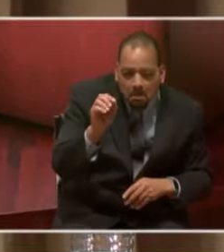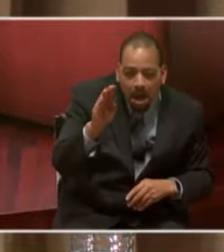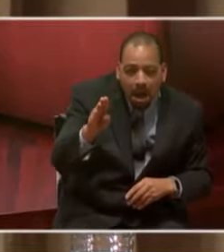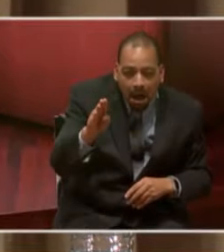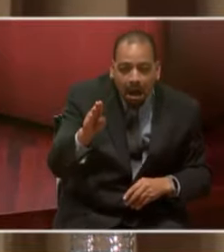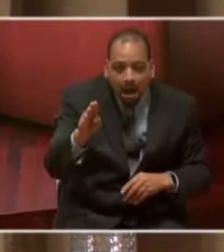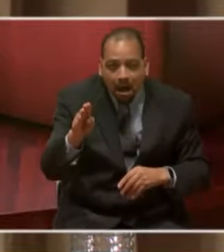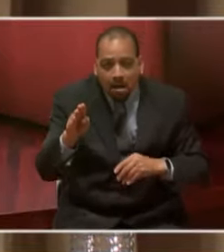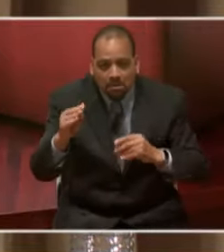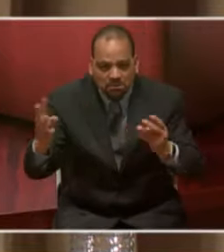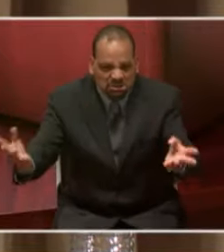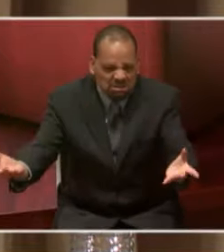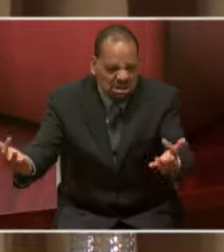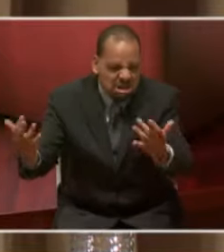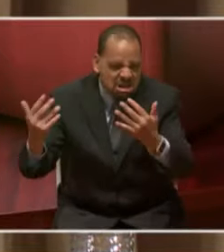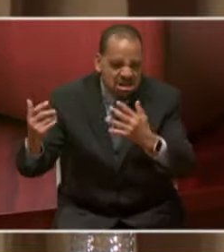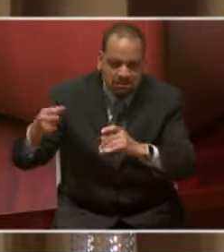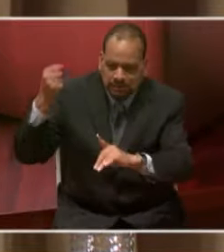President Kennedy